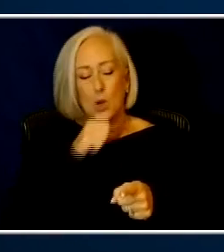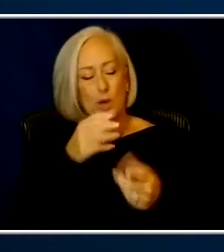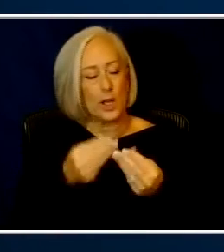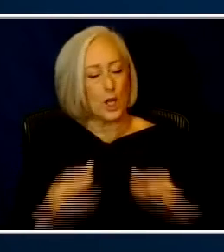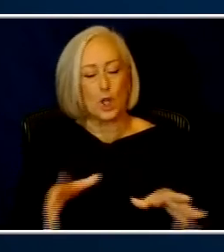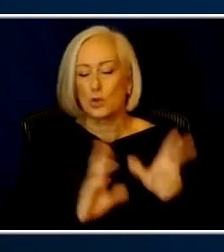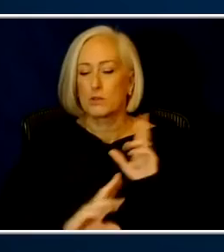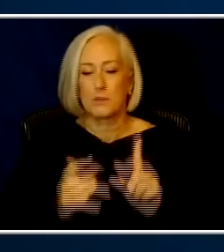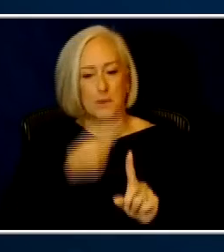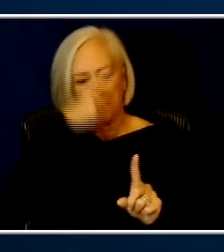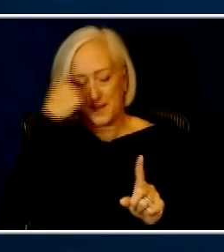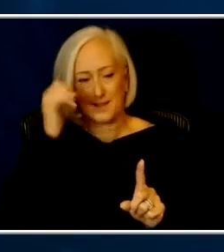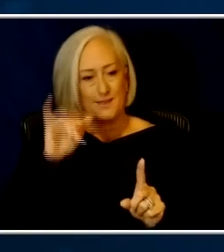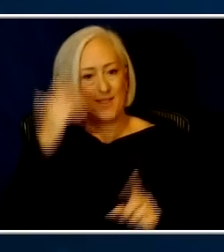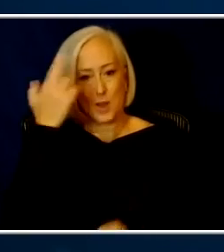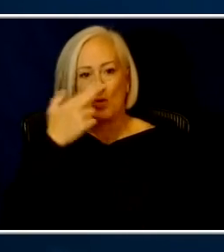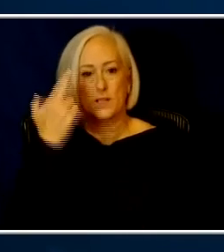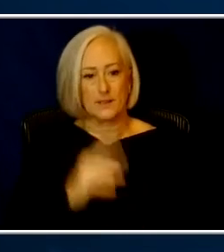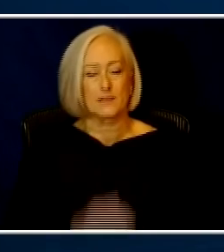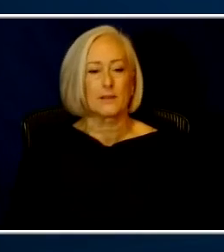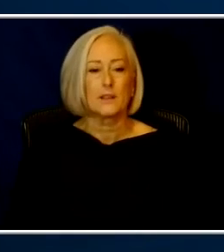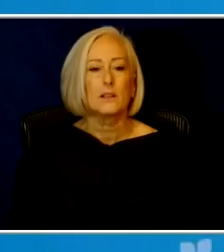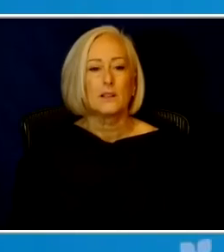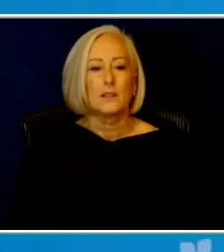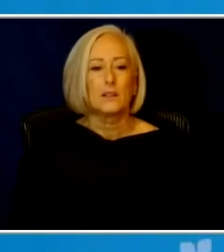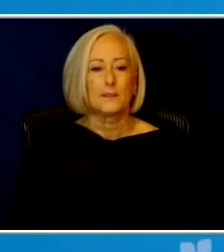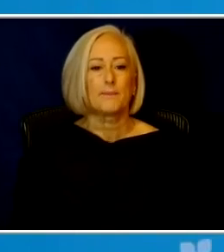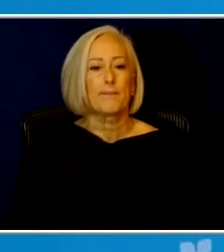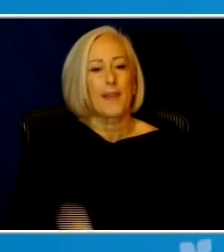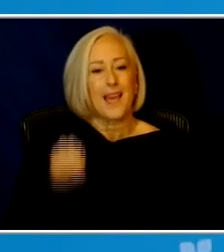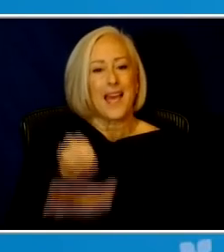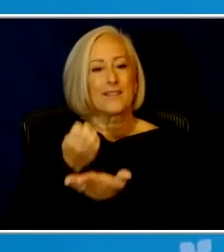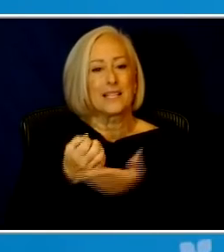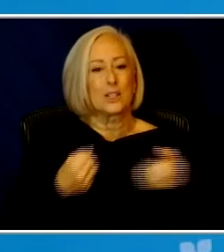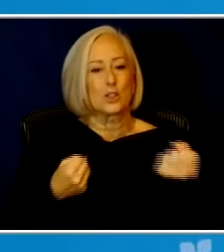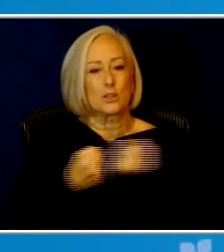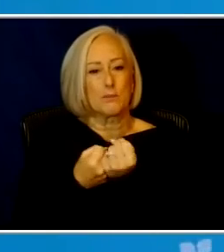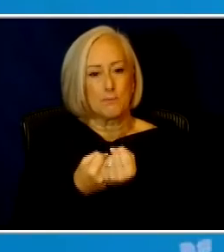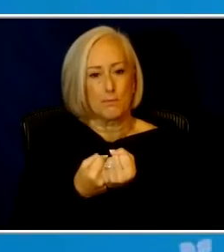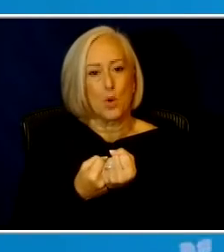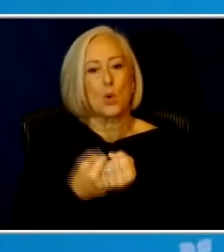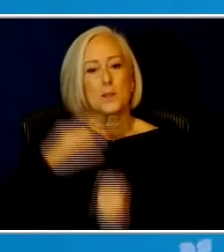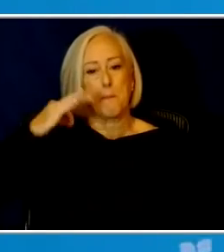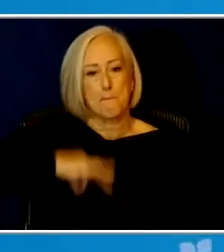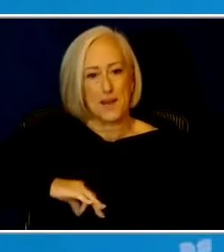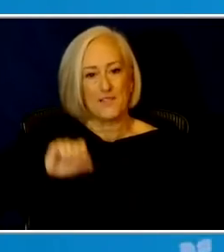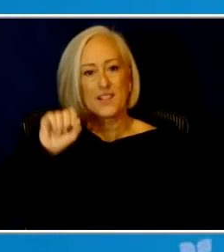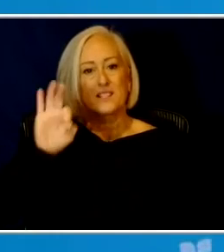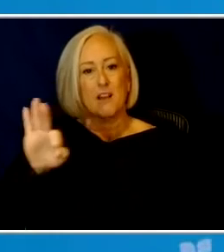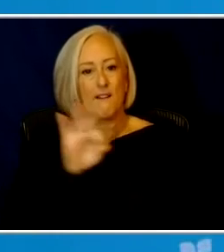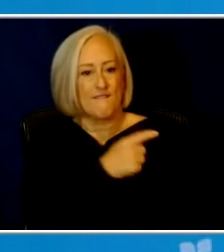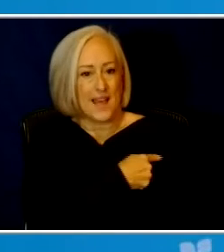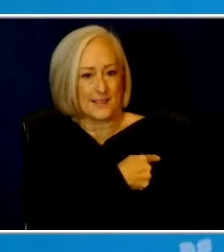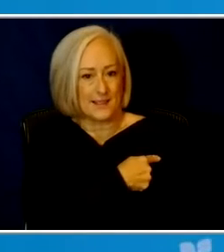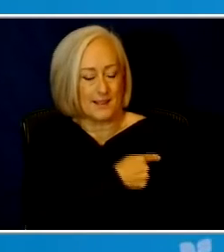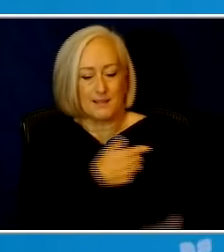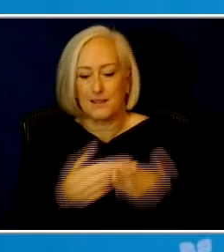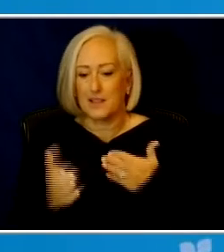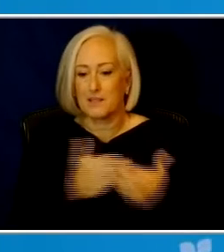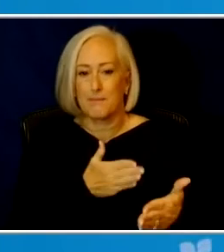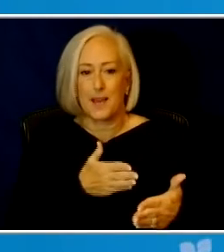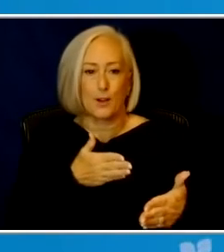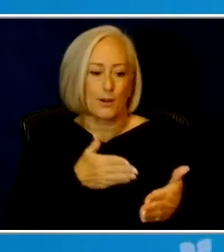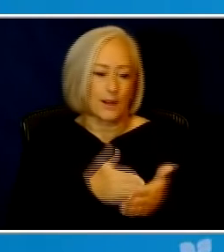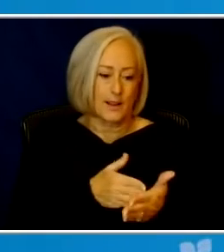Yes, exactly. And we know the evidence supports the benefits of vaccination, whether it's against measles,